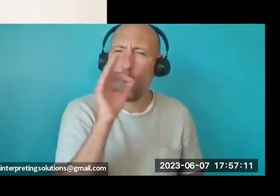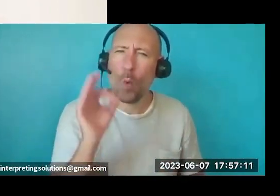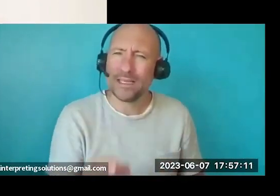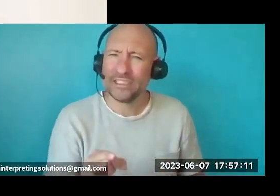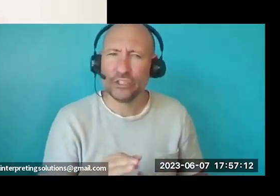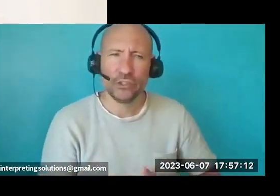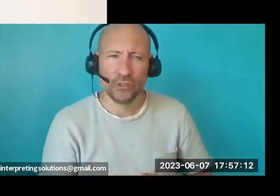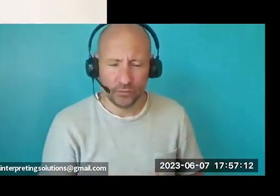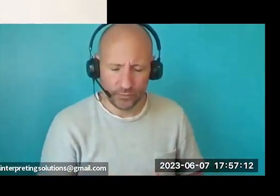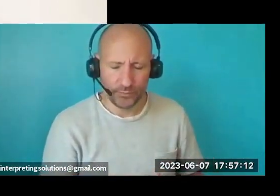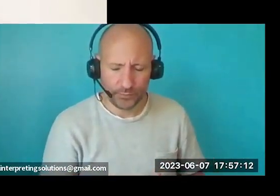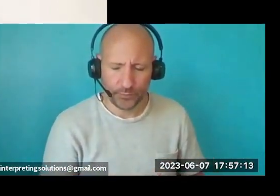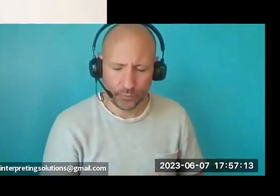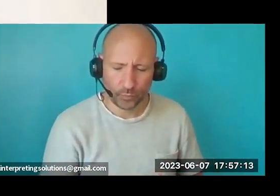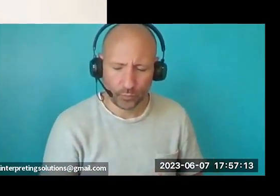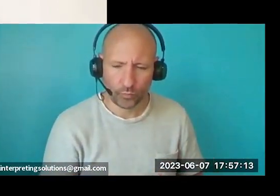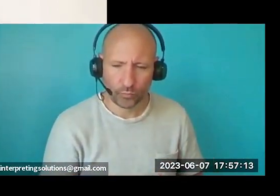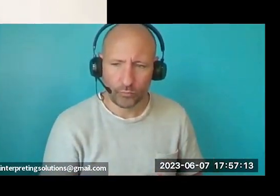whether